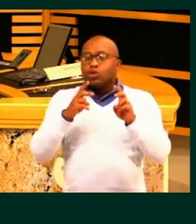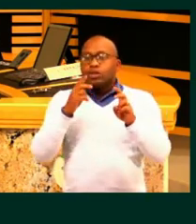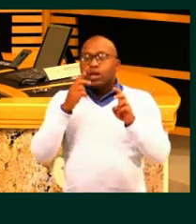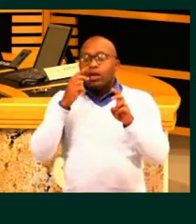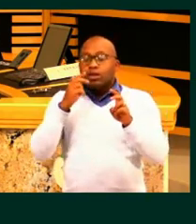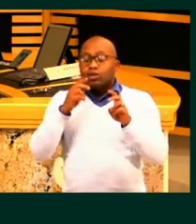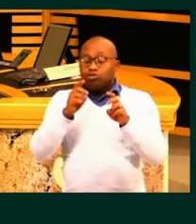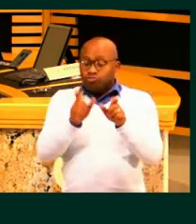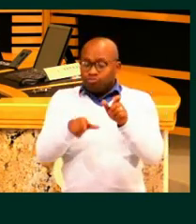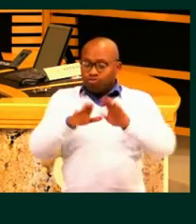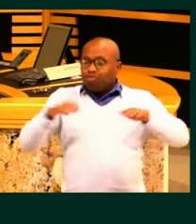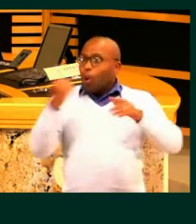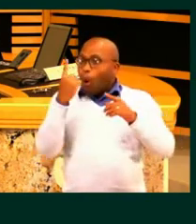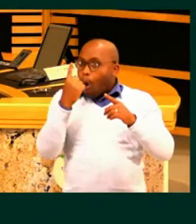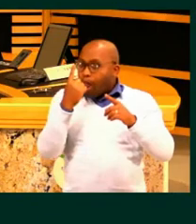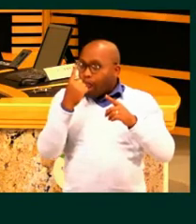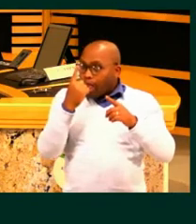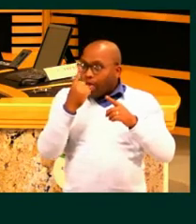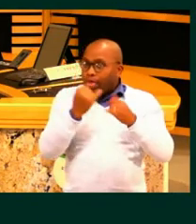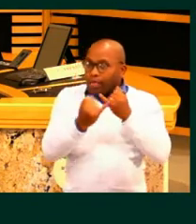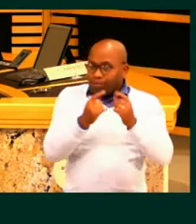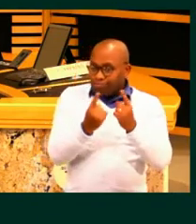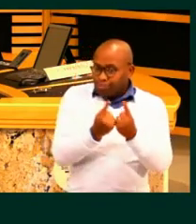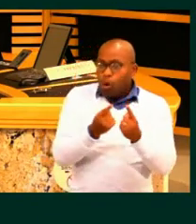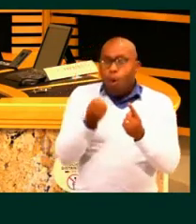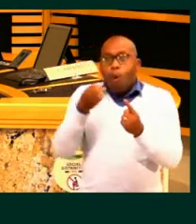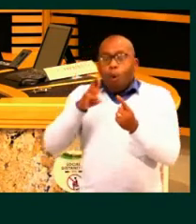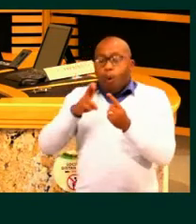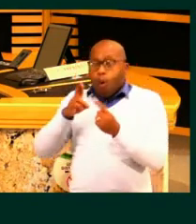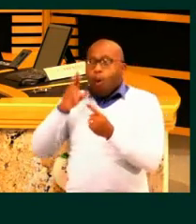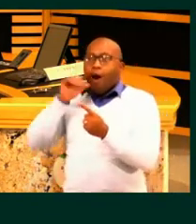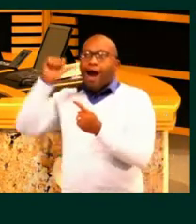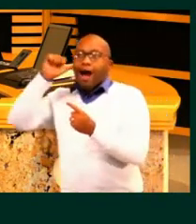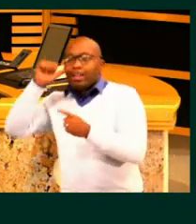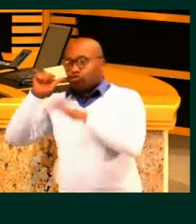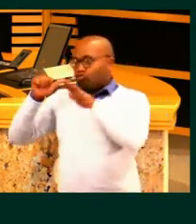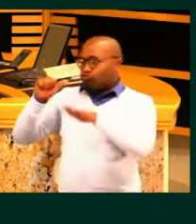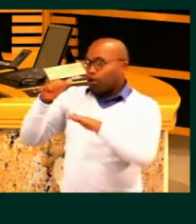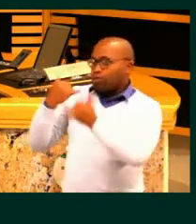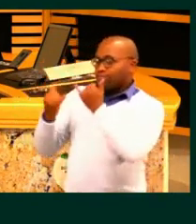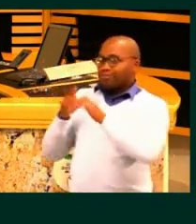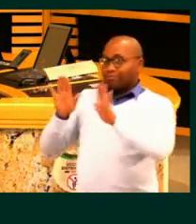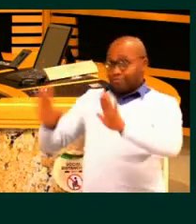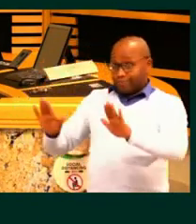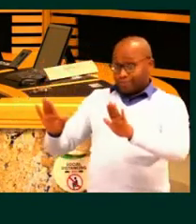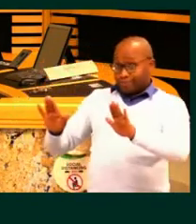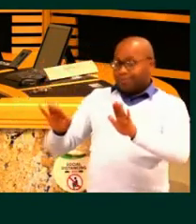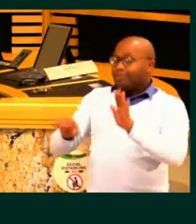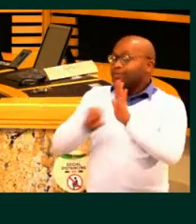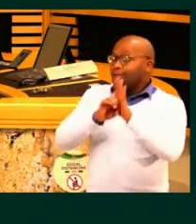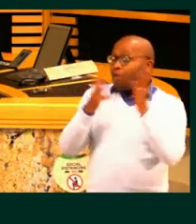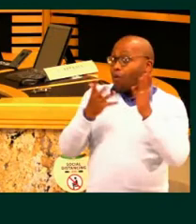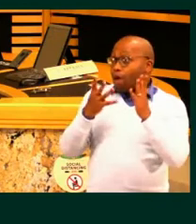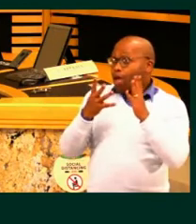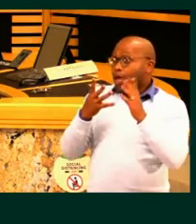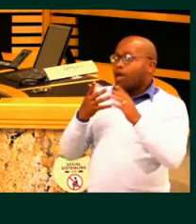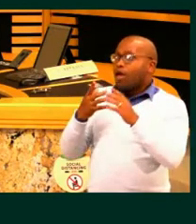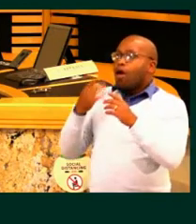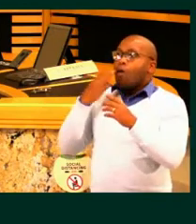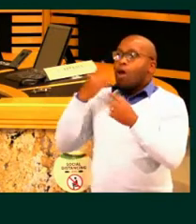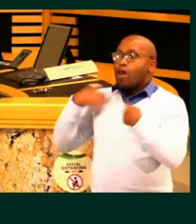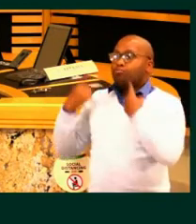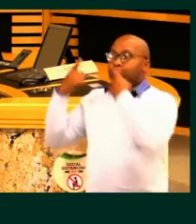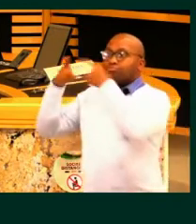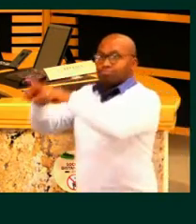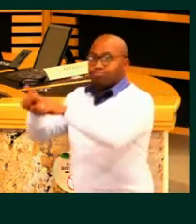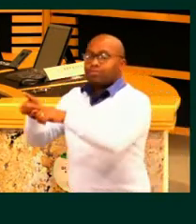month or these cases that are here because again in at madala were short seced by Department